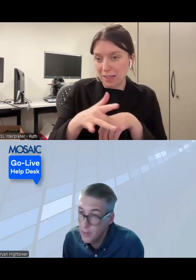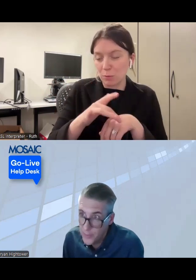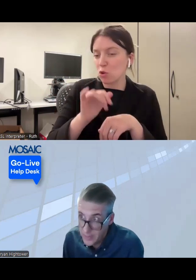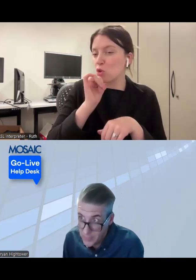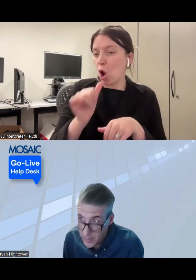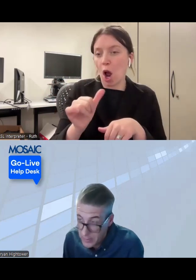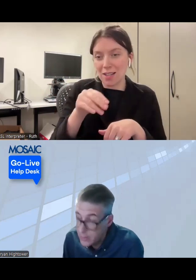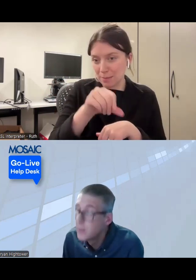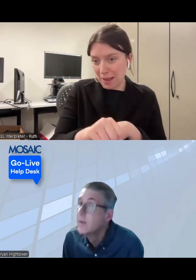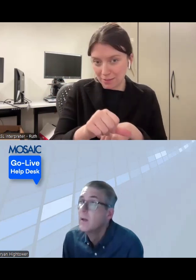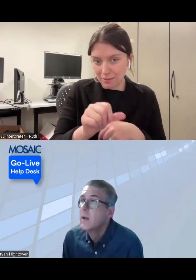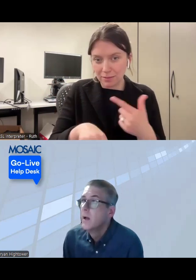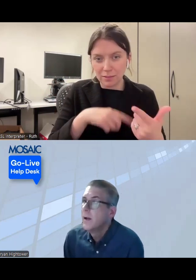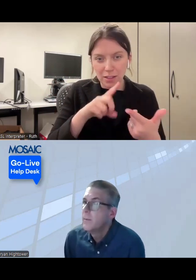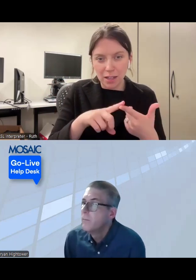total encumbered and expended.